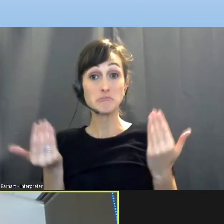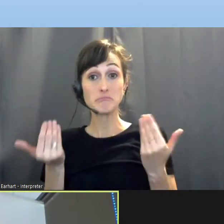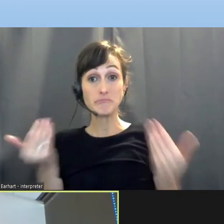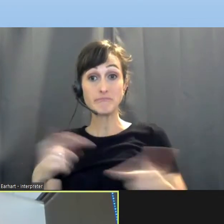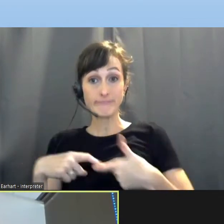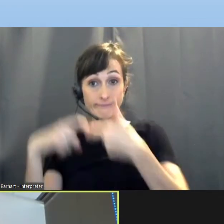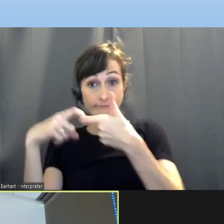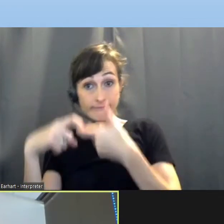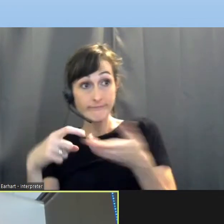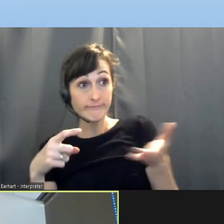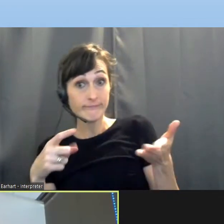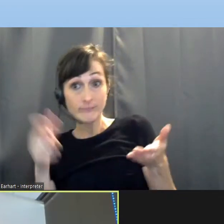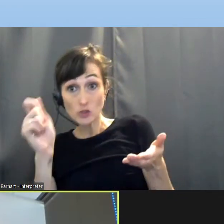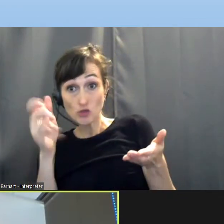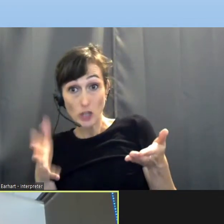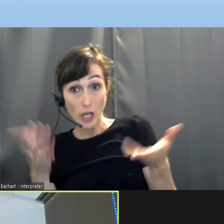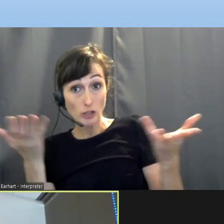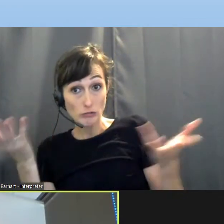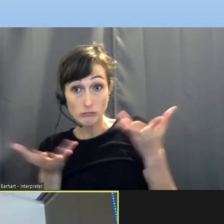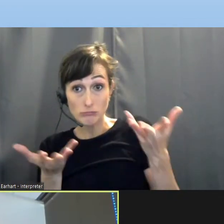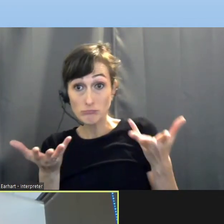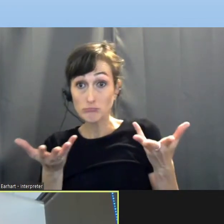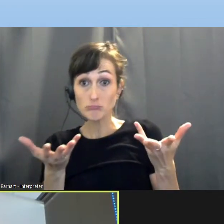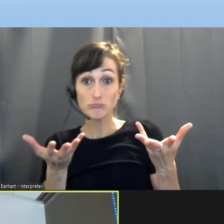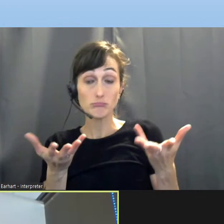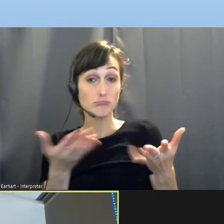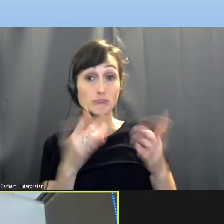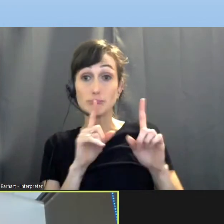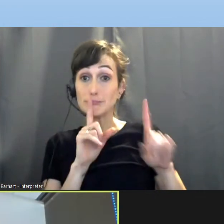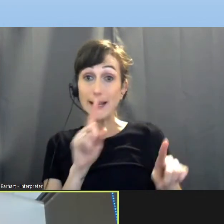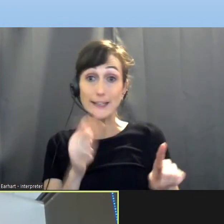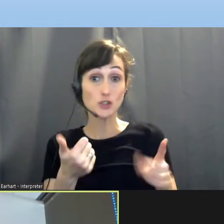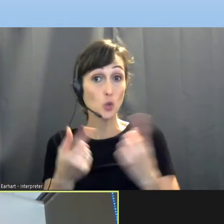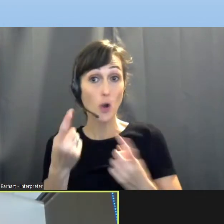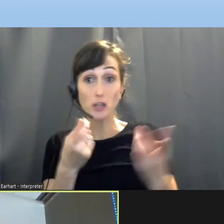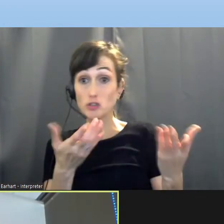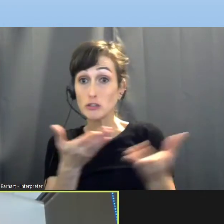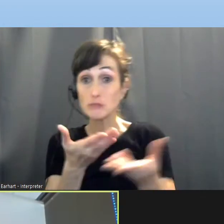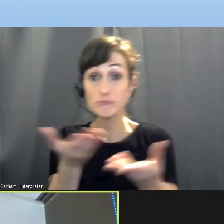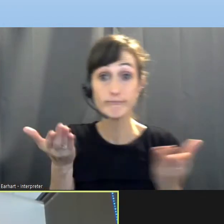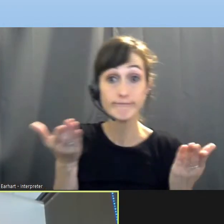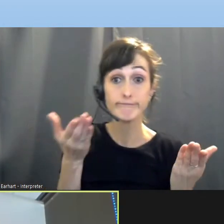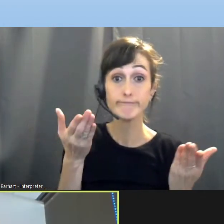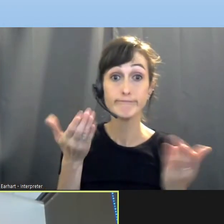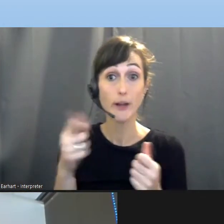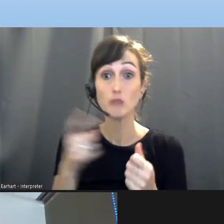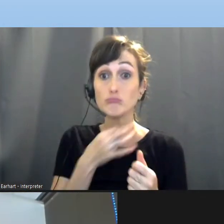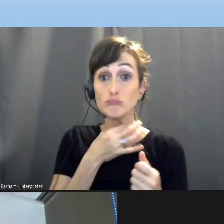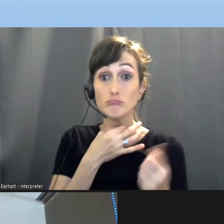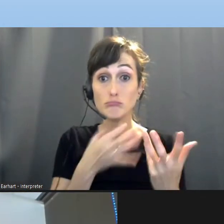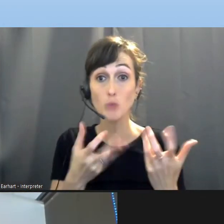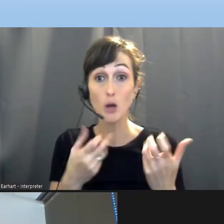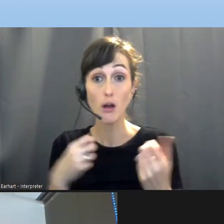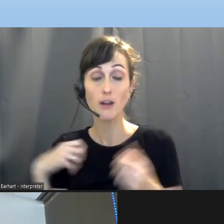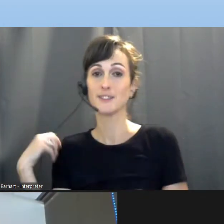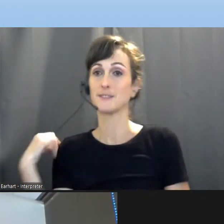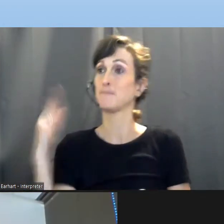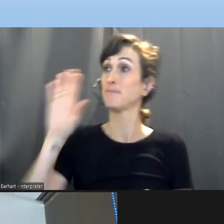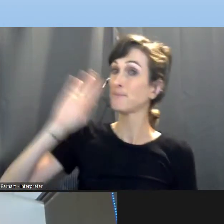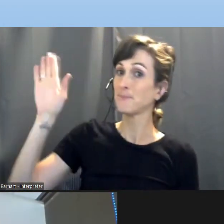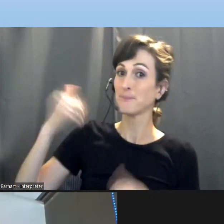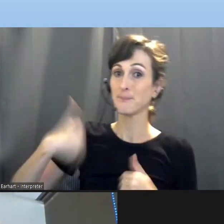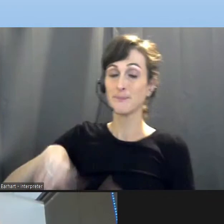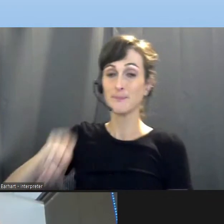there, Judge, if that's okay, and then can answer any questions that someone may have. Thank you. Clark, this is Mike Dixon. Let